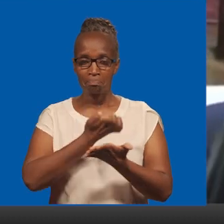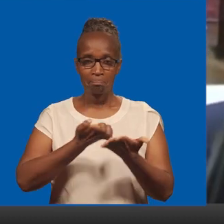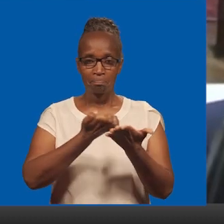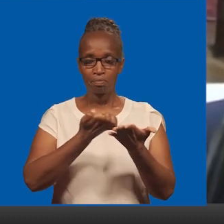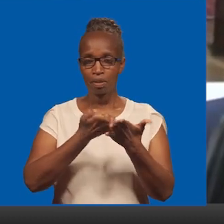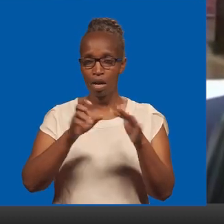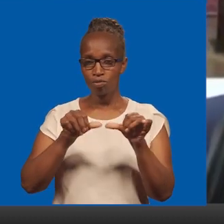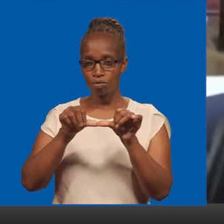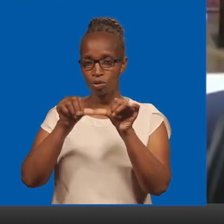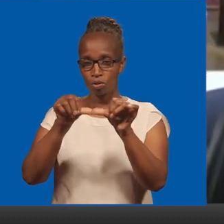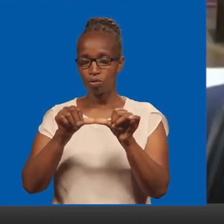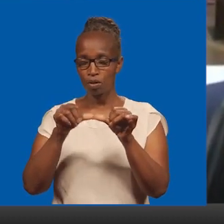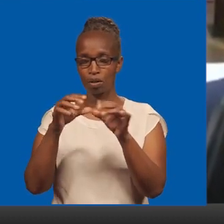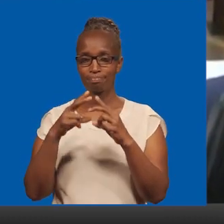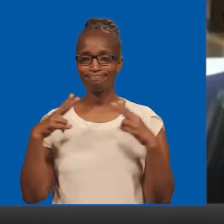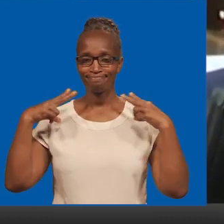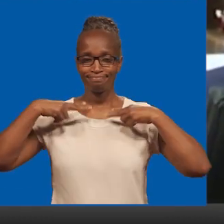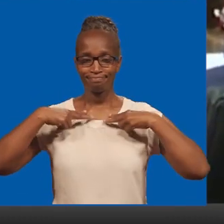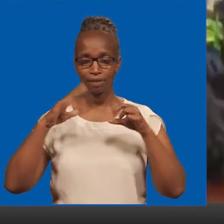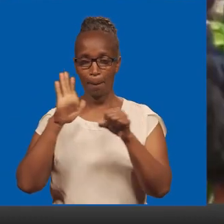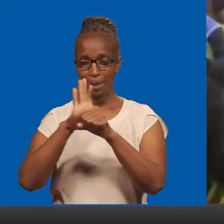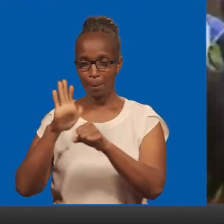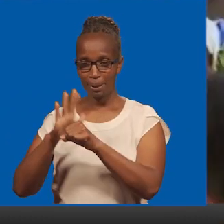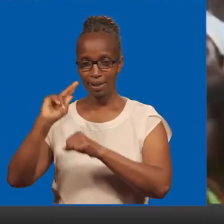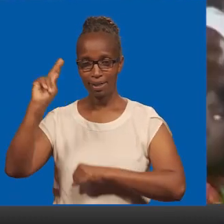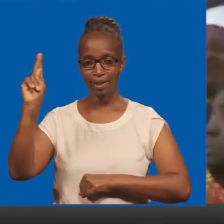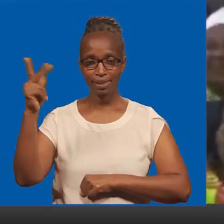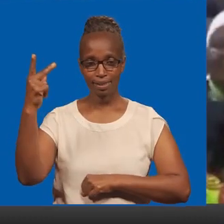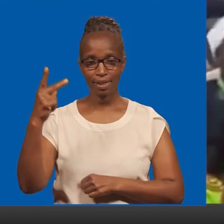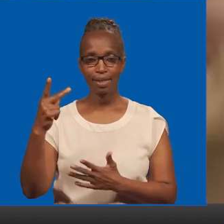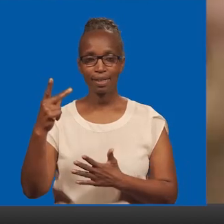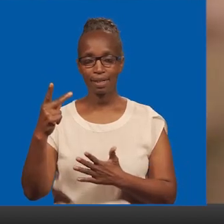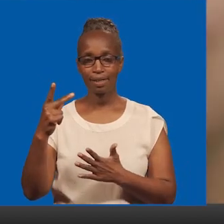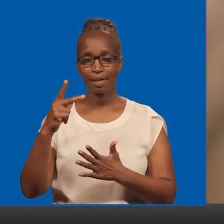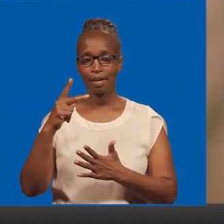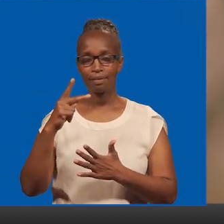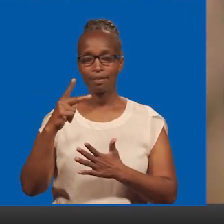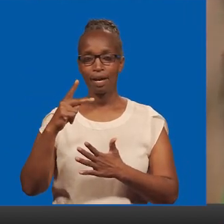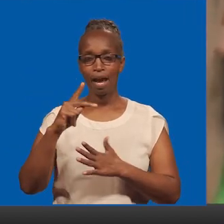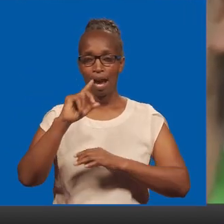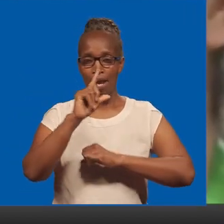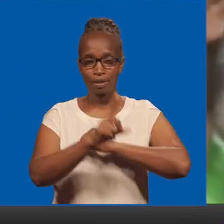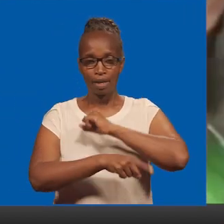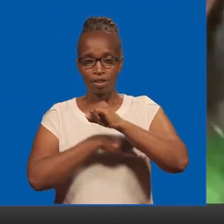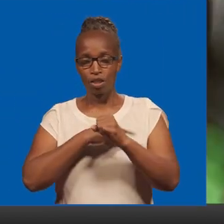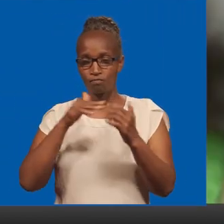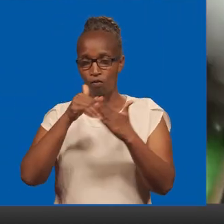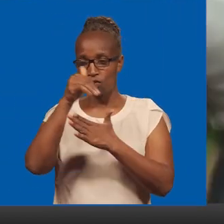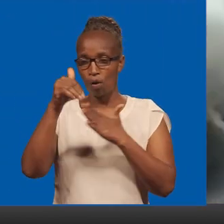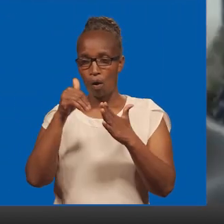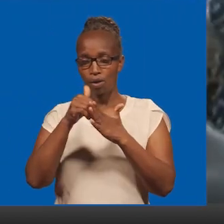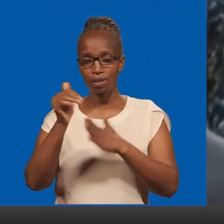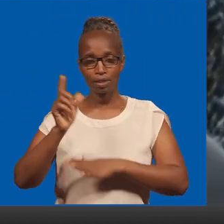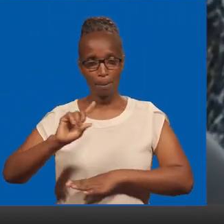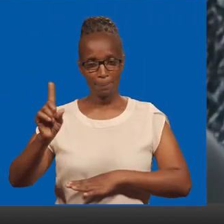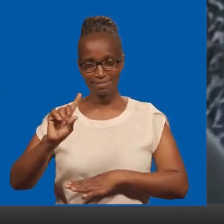Gharama ya maisha ikiendelea kuwahangaisha Wakenya wengi. Welcome, clap to them. Mkuu wa Mawaziri Musalia Mudavadi amekiri